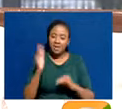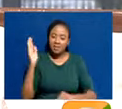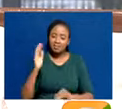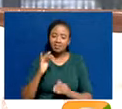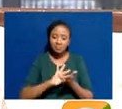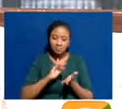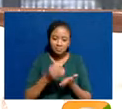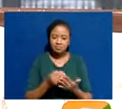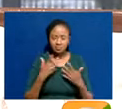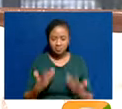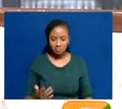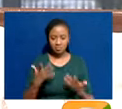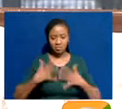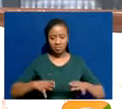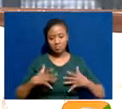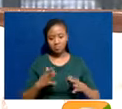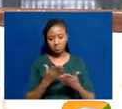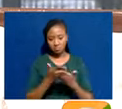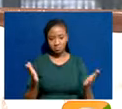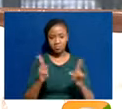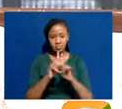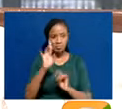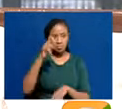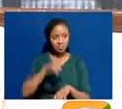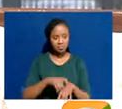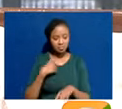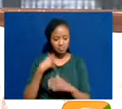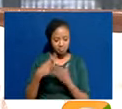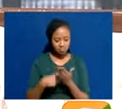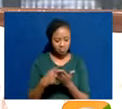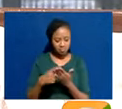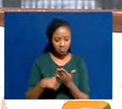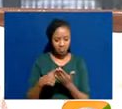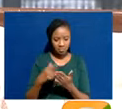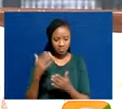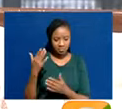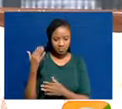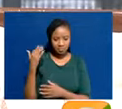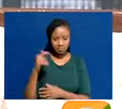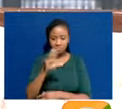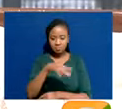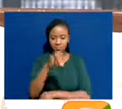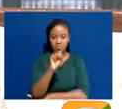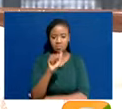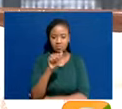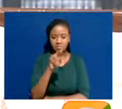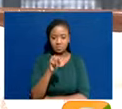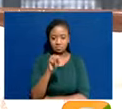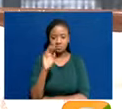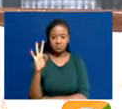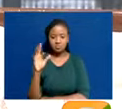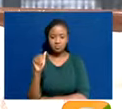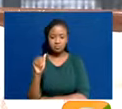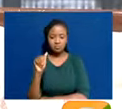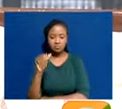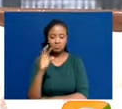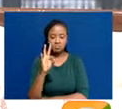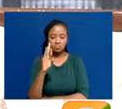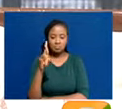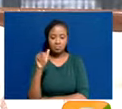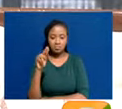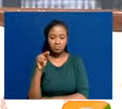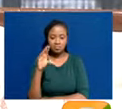At the time I was speaking at Palo Alto in San Francisco, Yeah. which is the Silicon Valley. Correct. And somebody